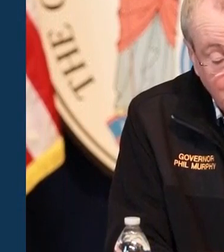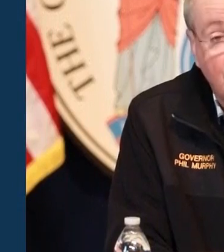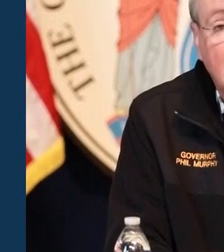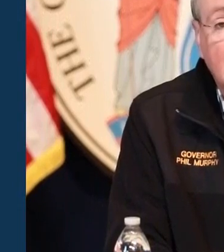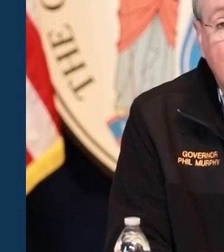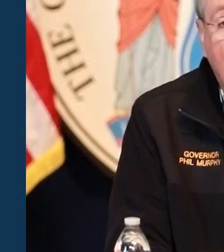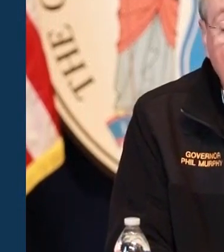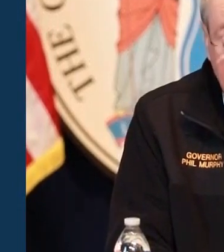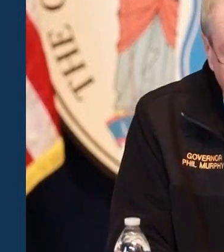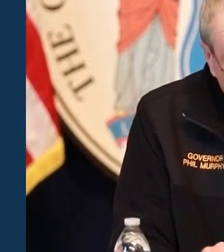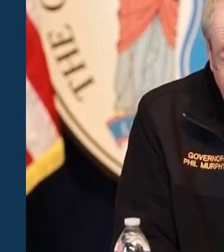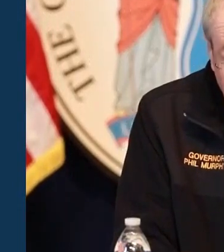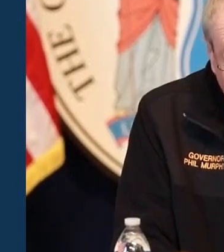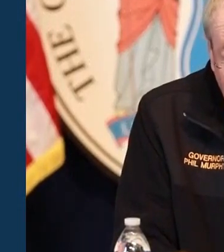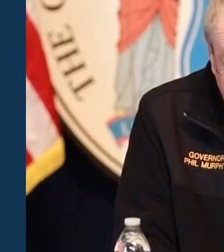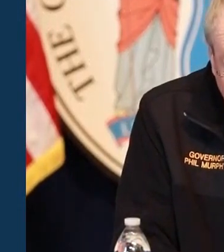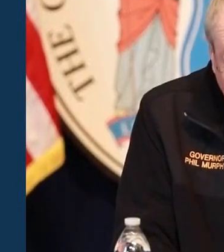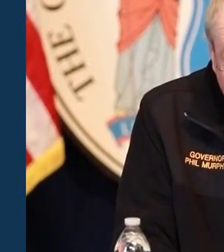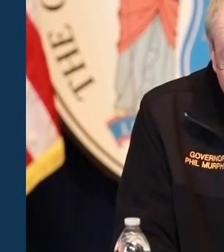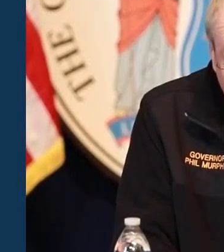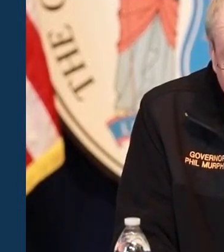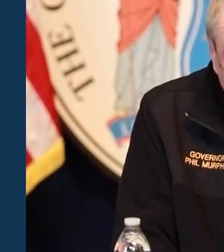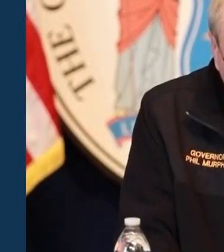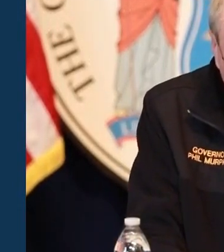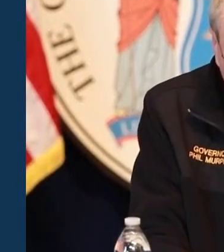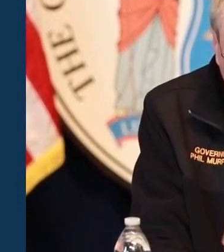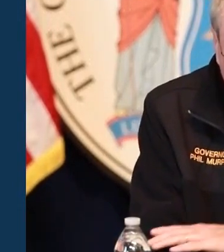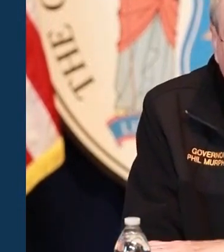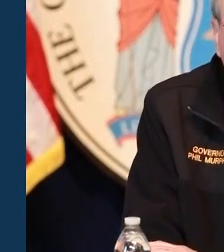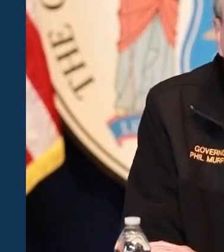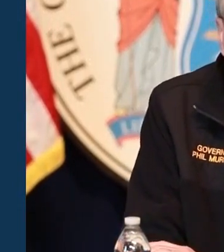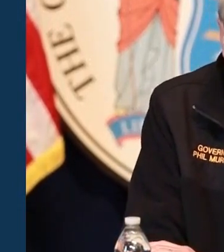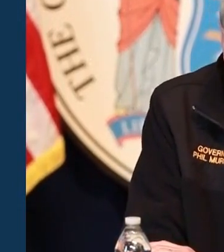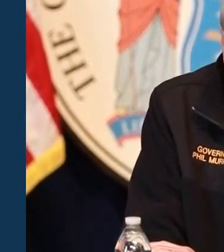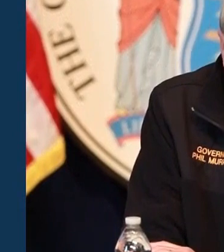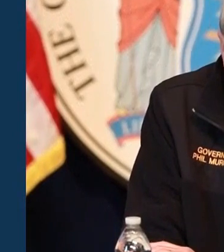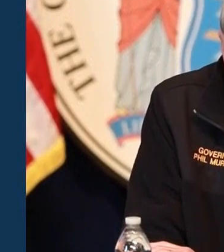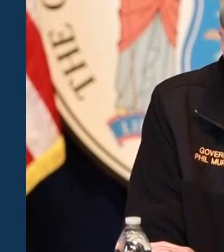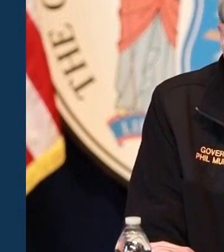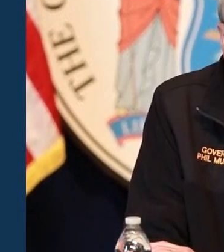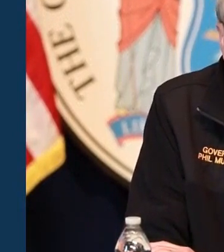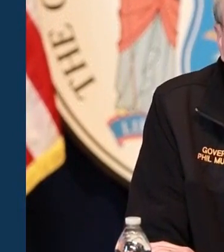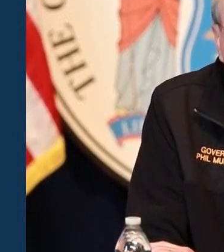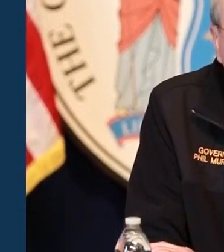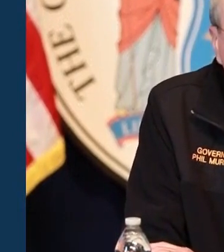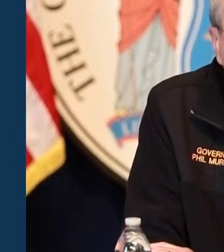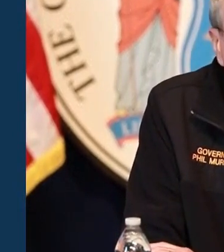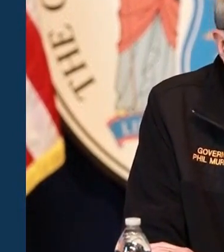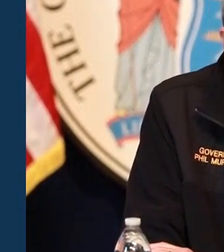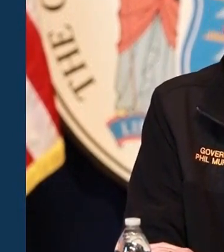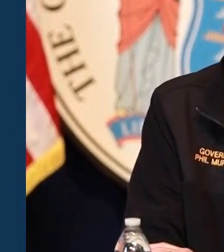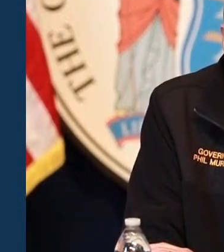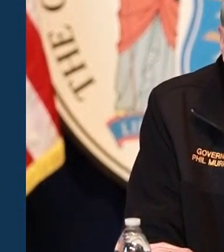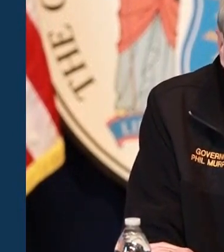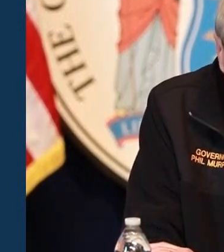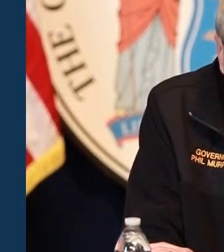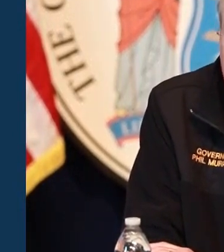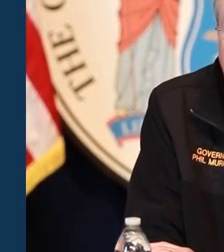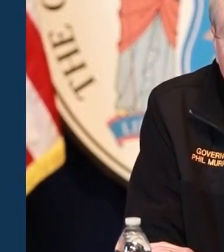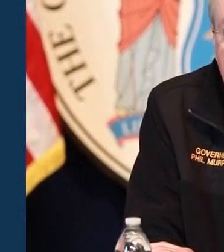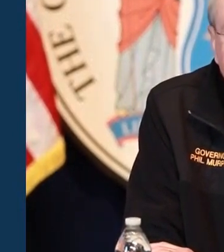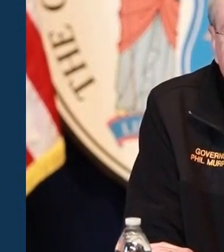loved ones to COVID-19 are not easy, nor is sitting here telling some of their stories easy for any of